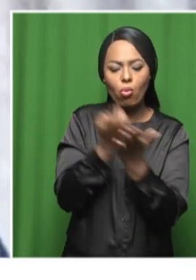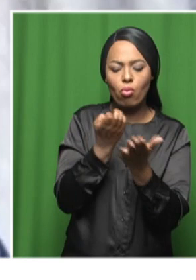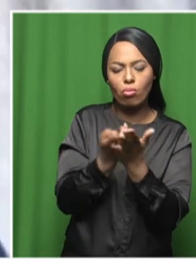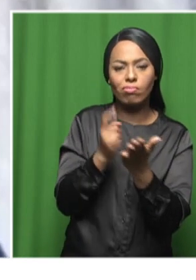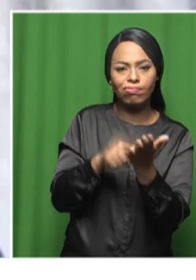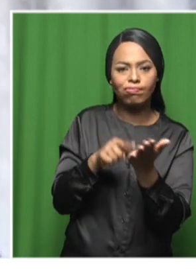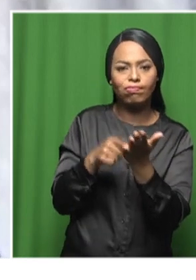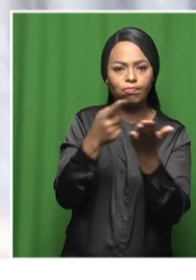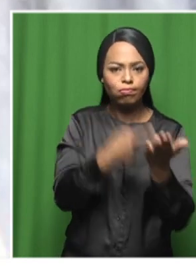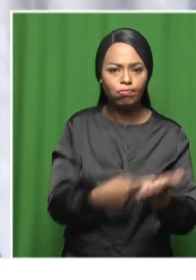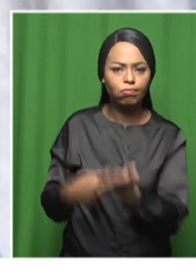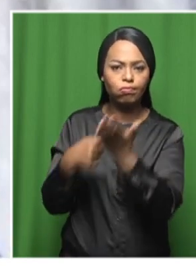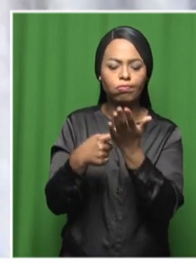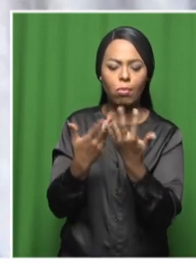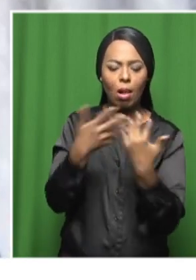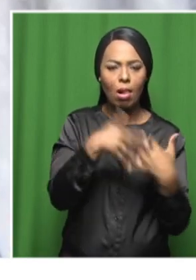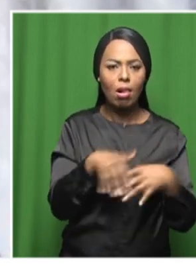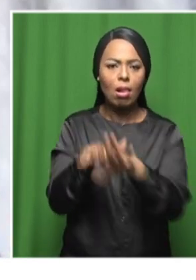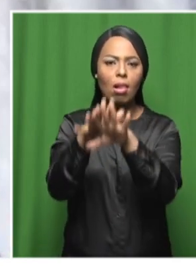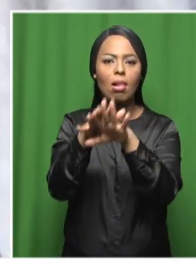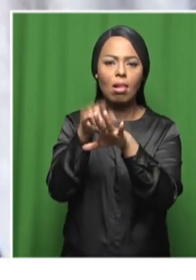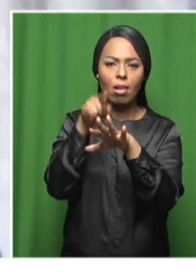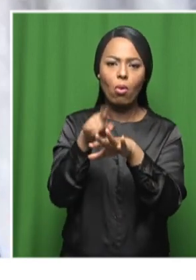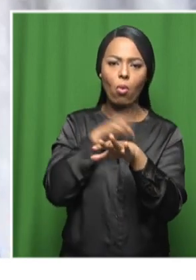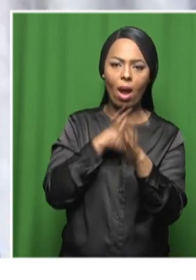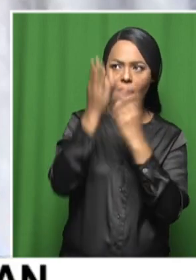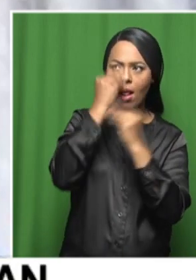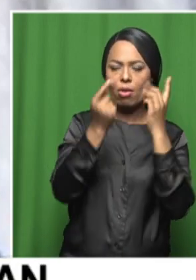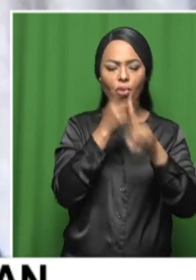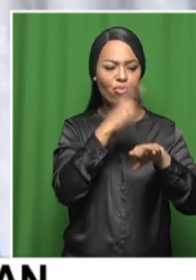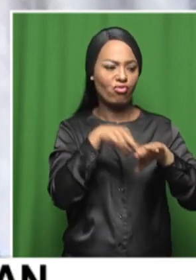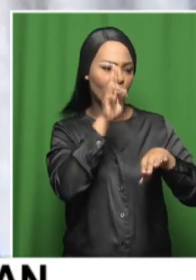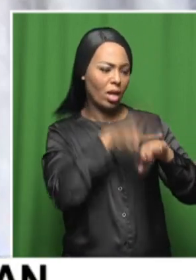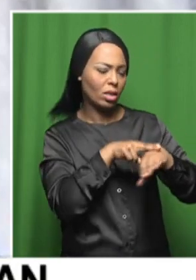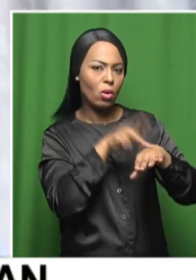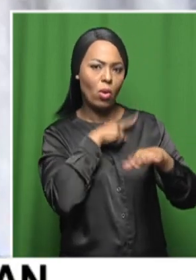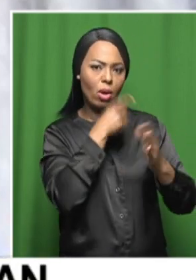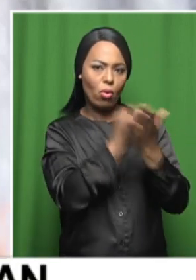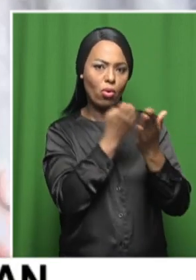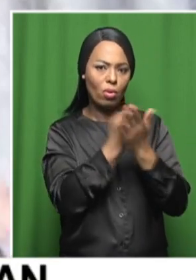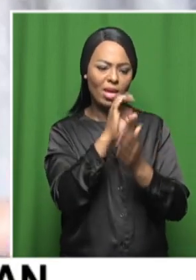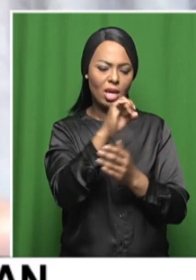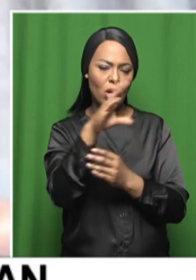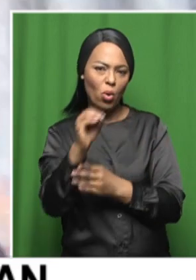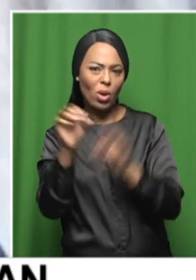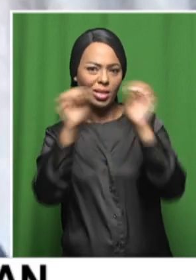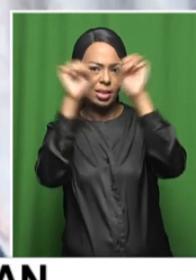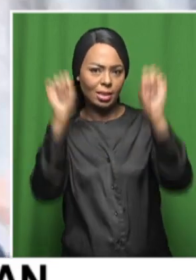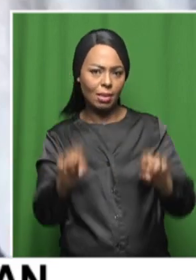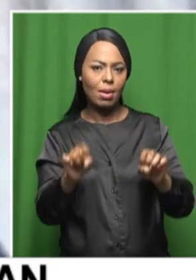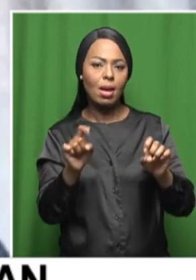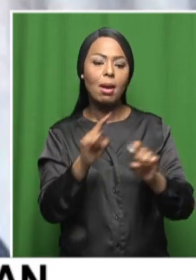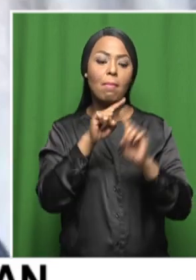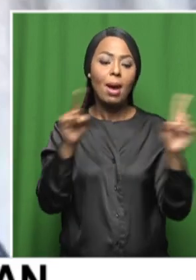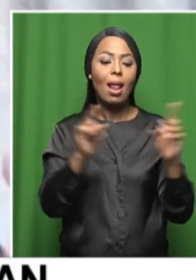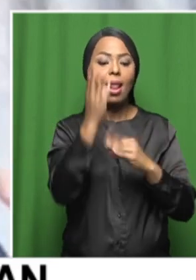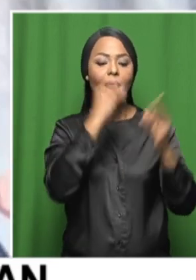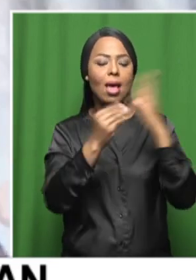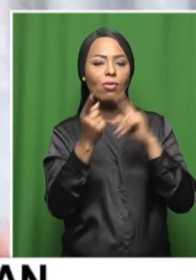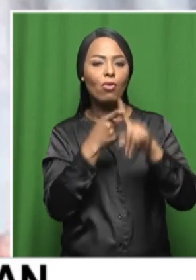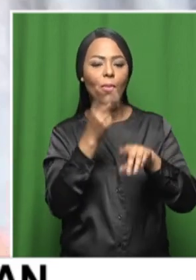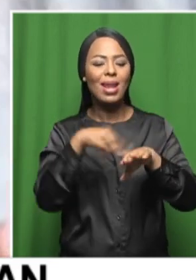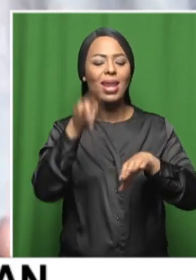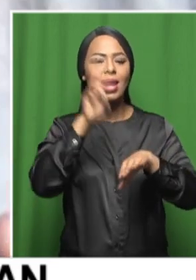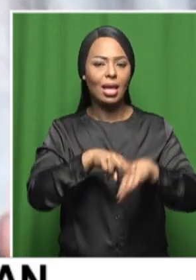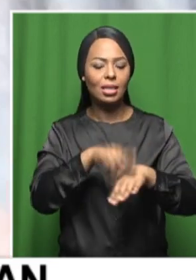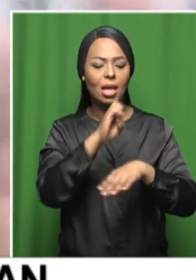where we actually learn from nature, because as the economy is an ecosystem, so we can learn from nature's ecosystem.